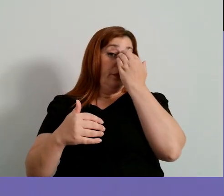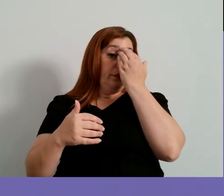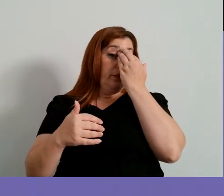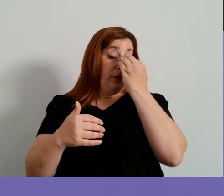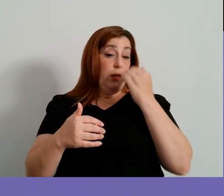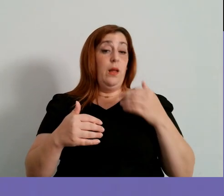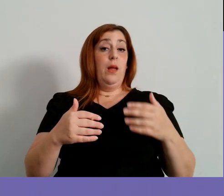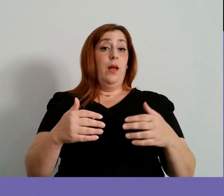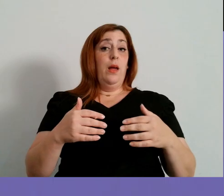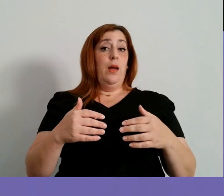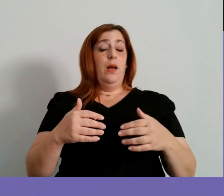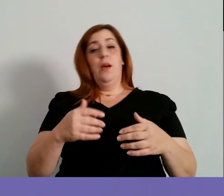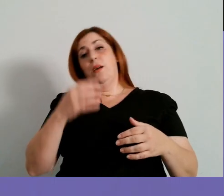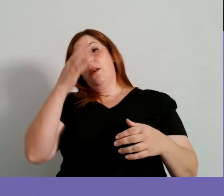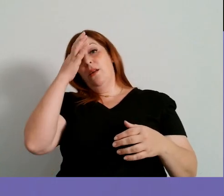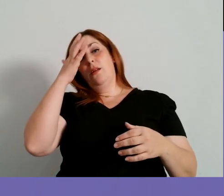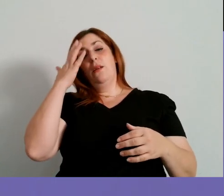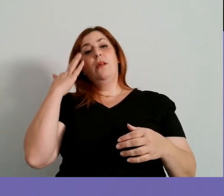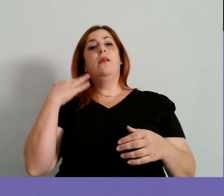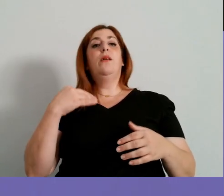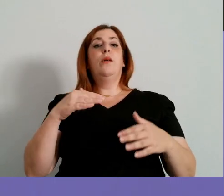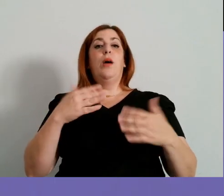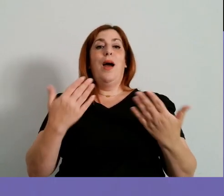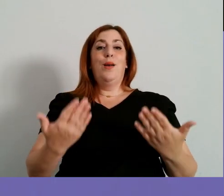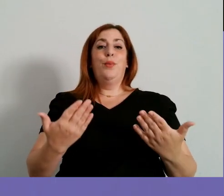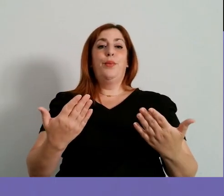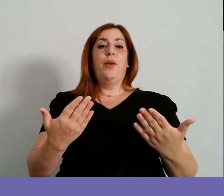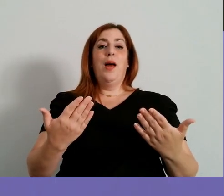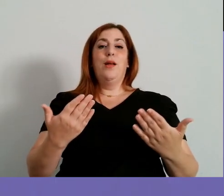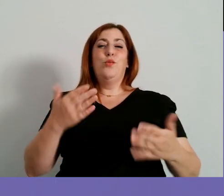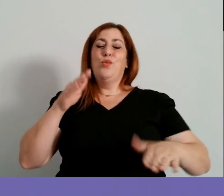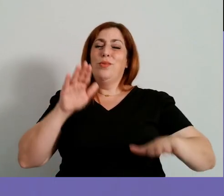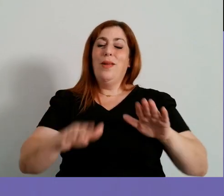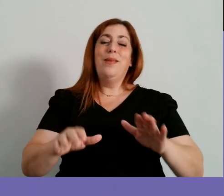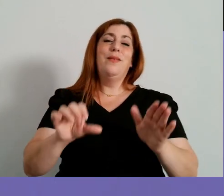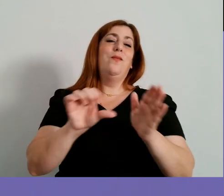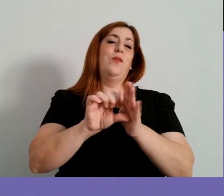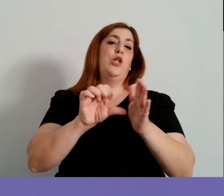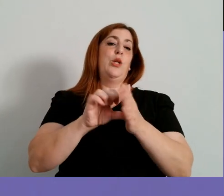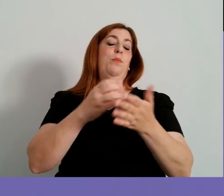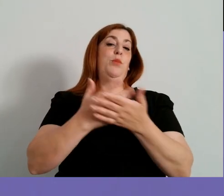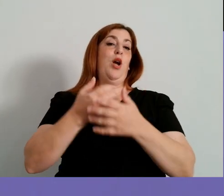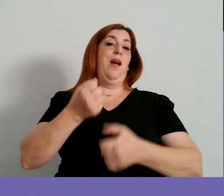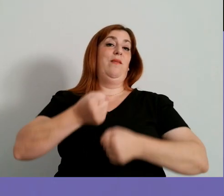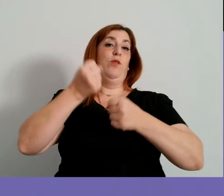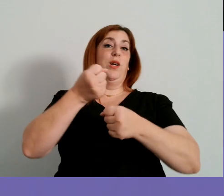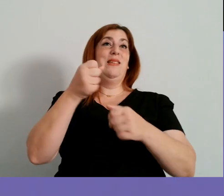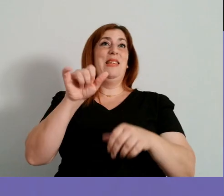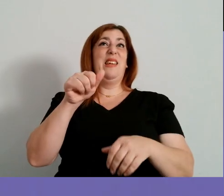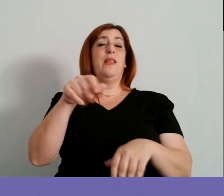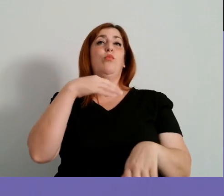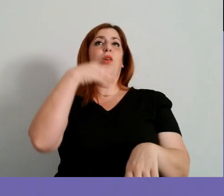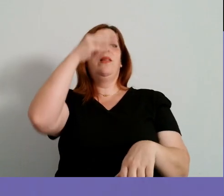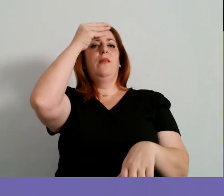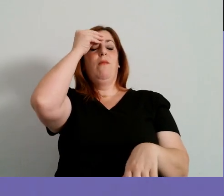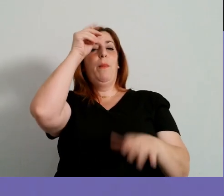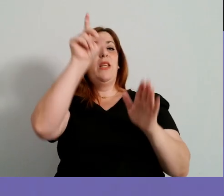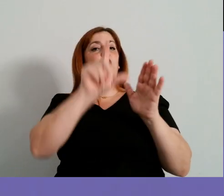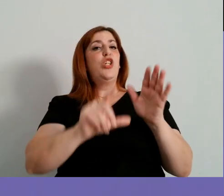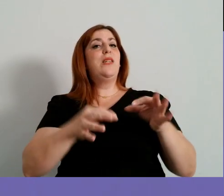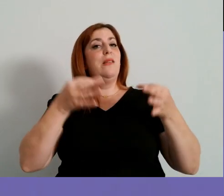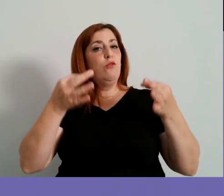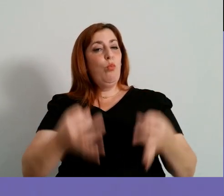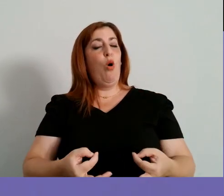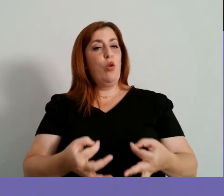social shenanigans that people have to work with to be able to advocate for themselves better. Again, especially considering